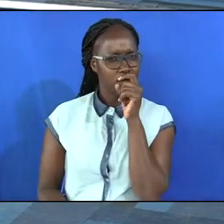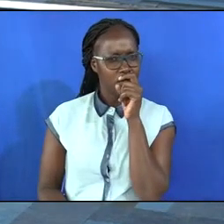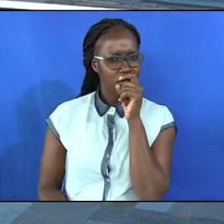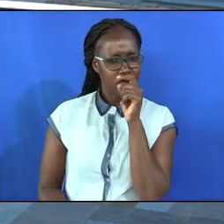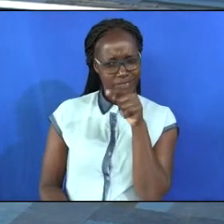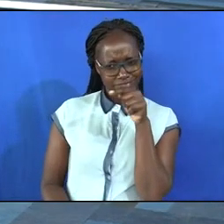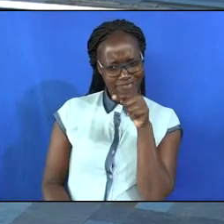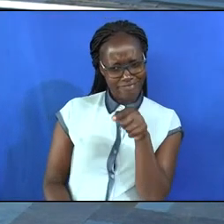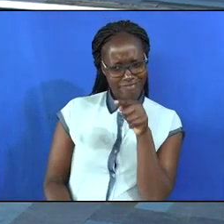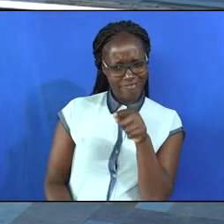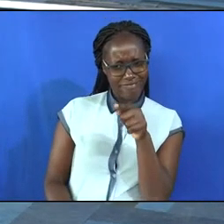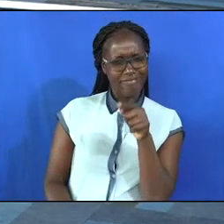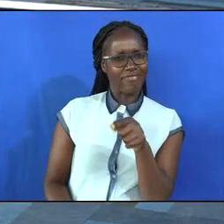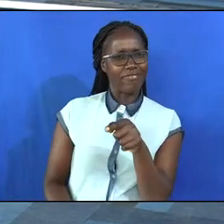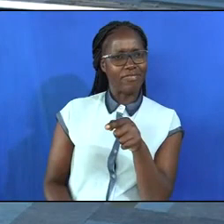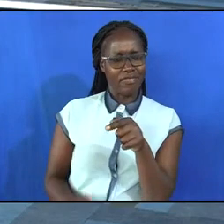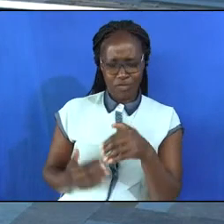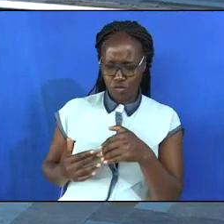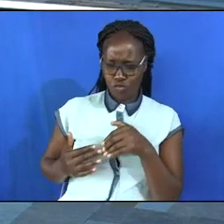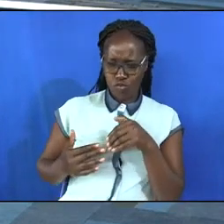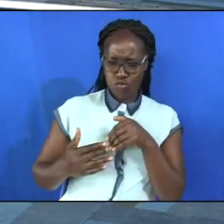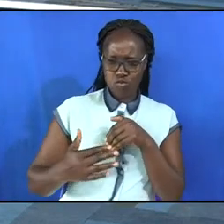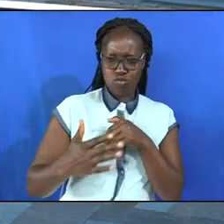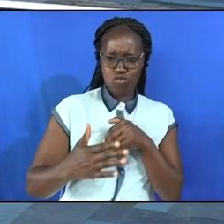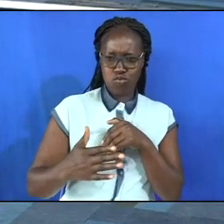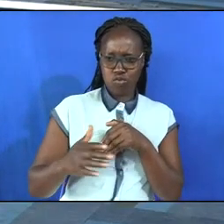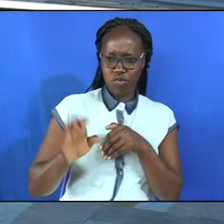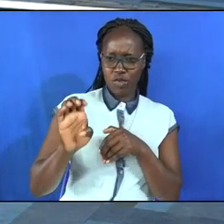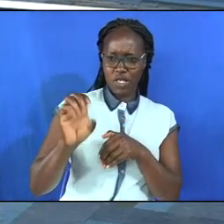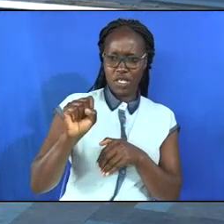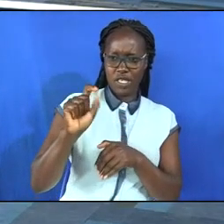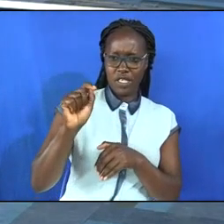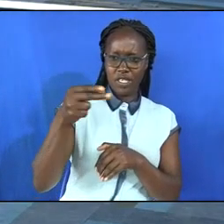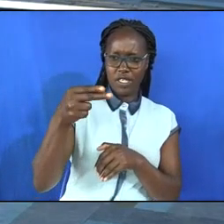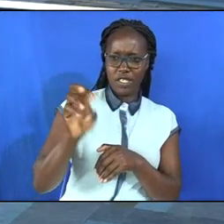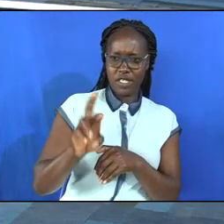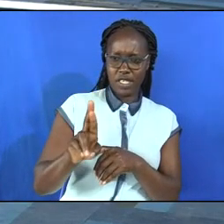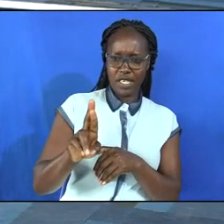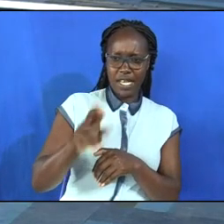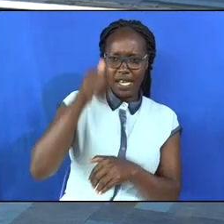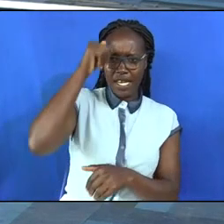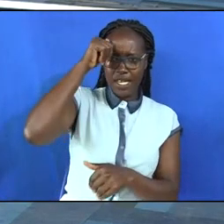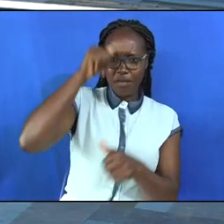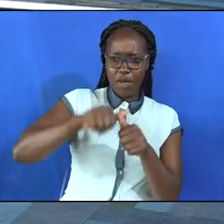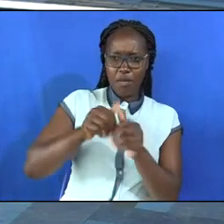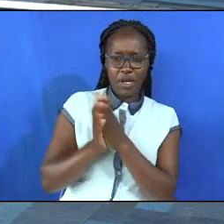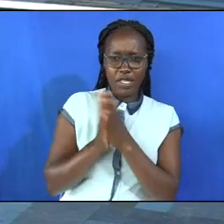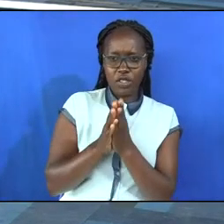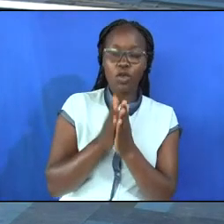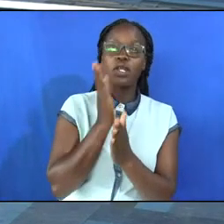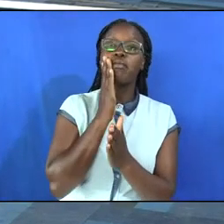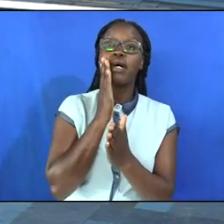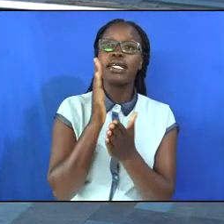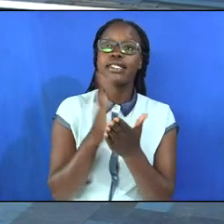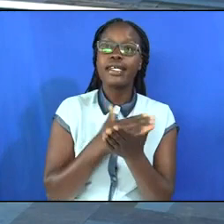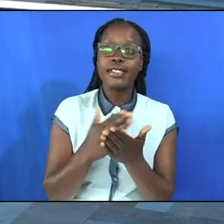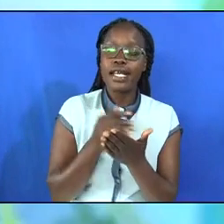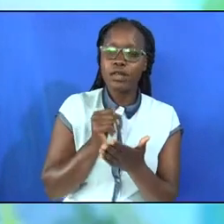From that day onwards, Esther remembered the story mother told her.